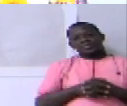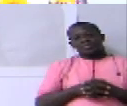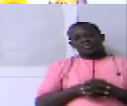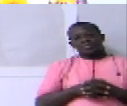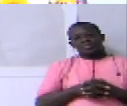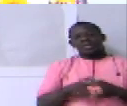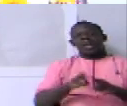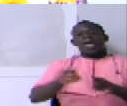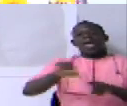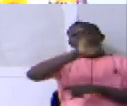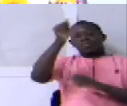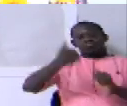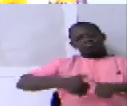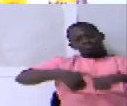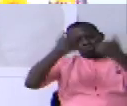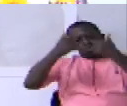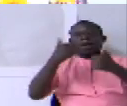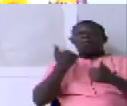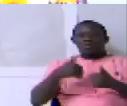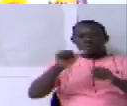and the good people around me.